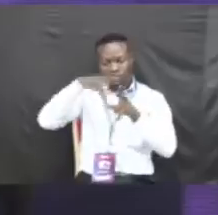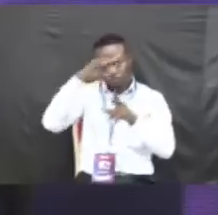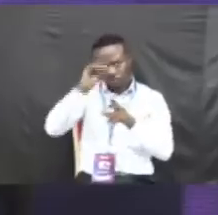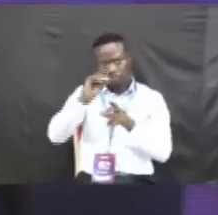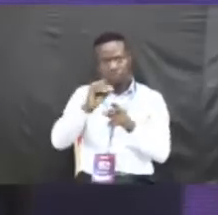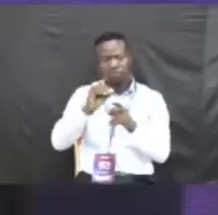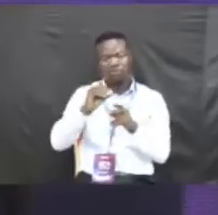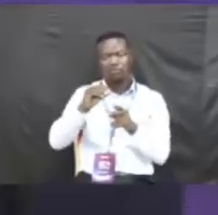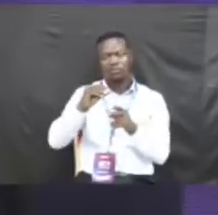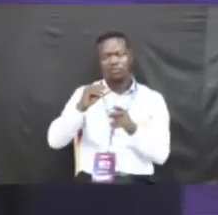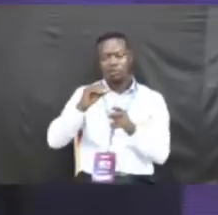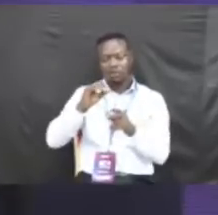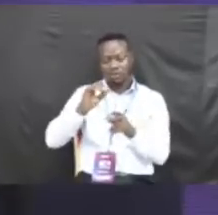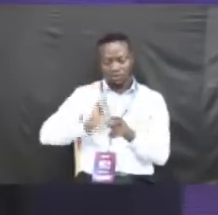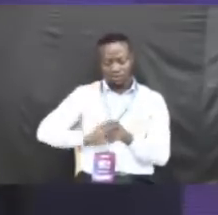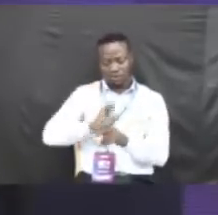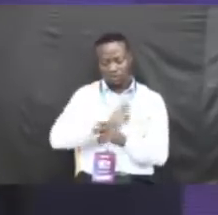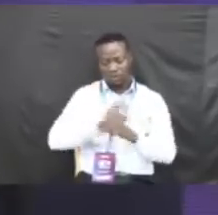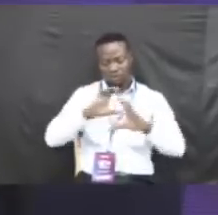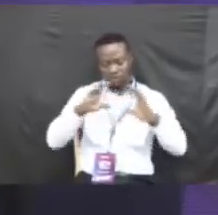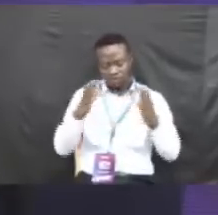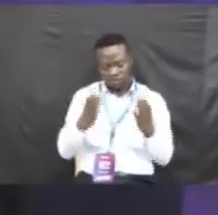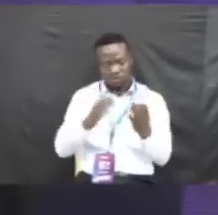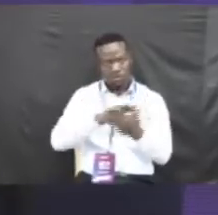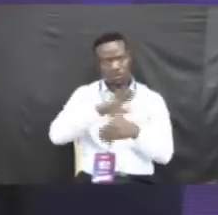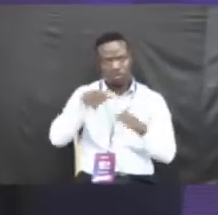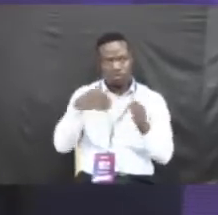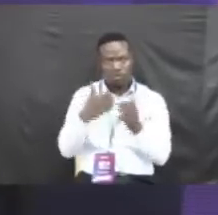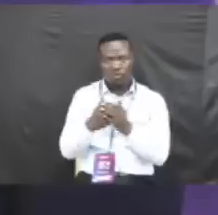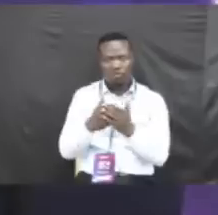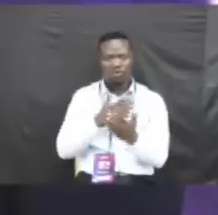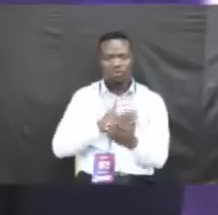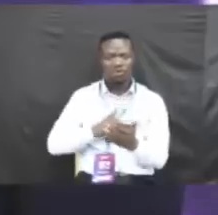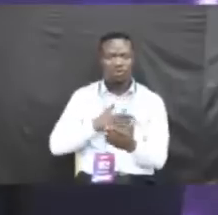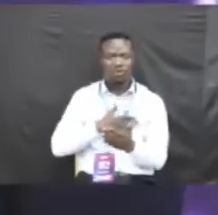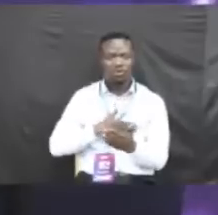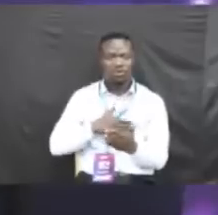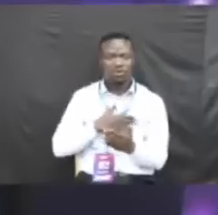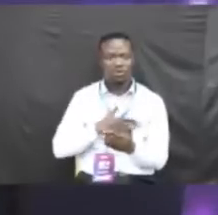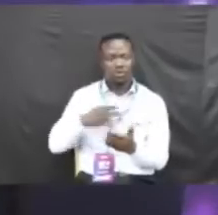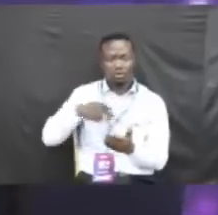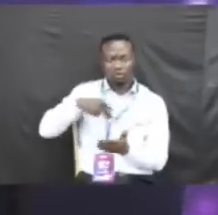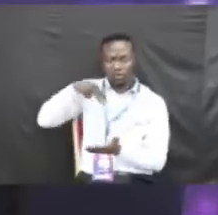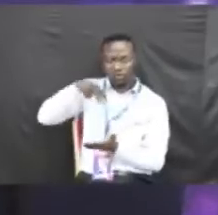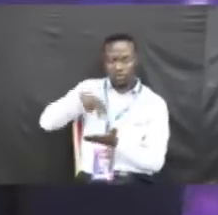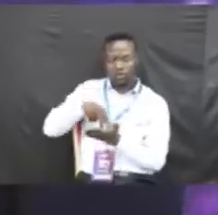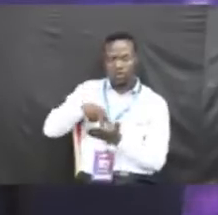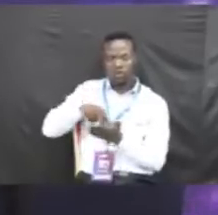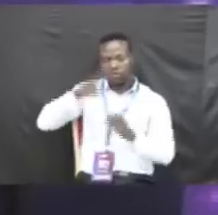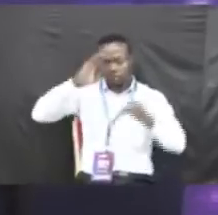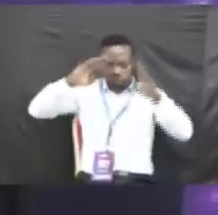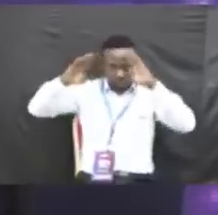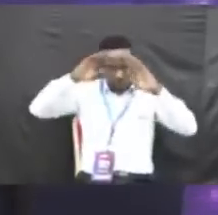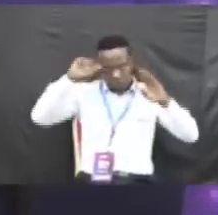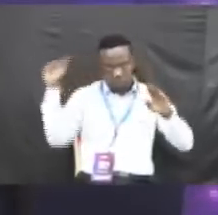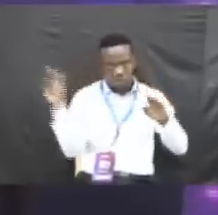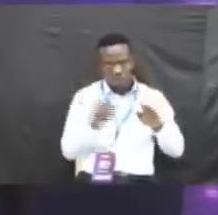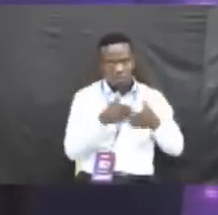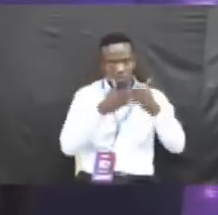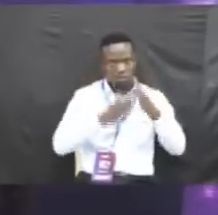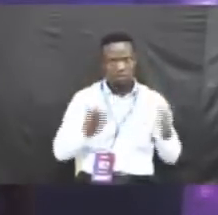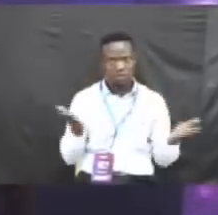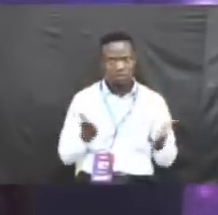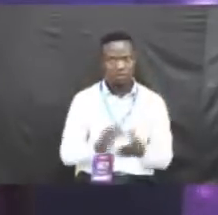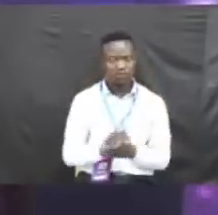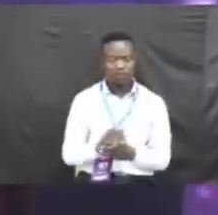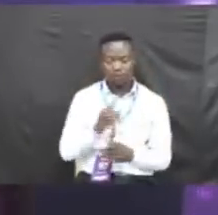executive council, may I humbly ask to stand in the existing protocols established. I